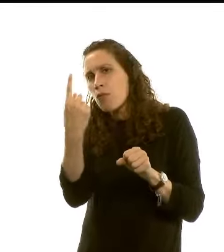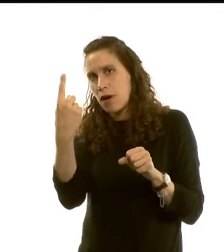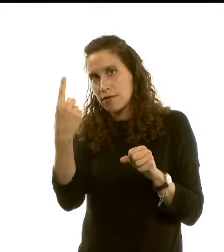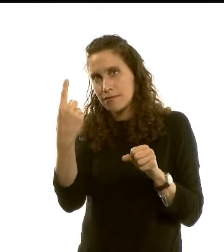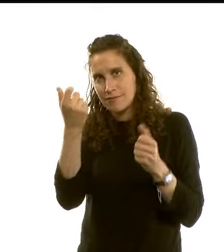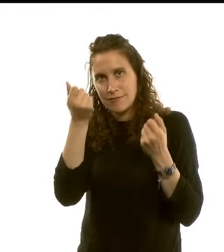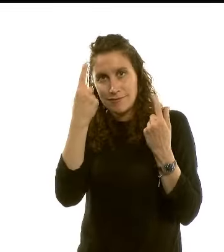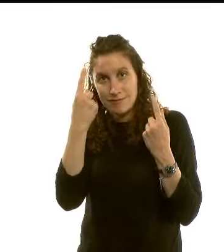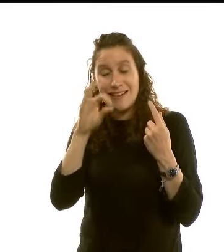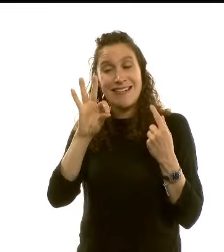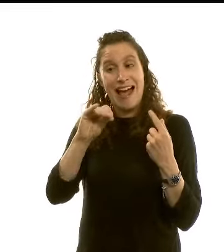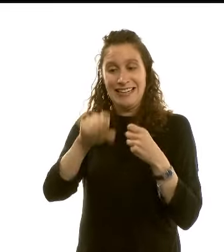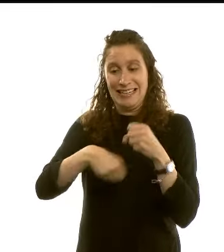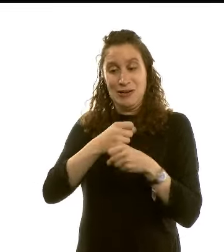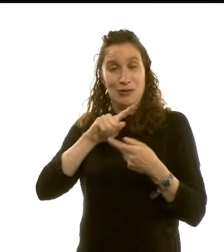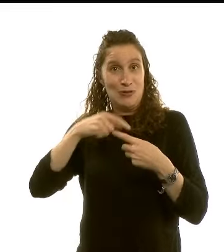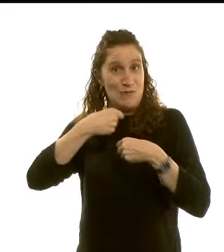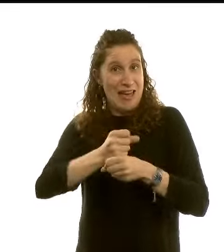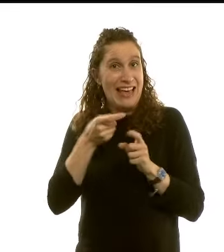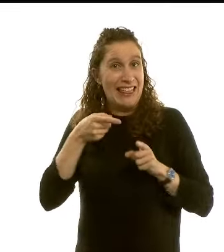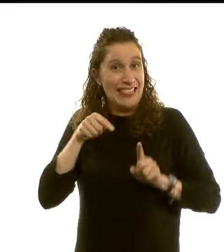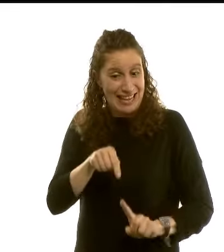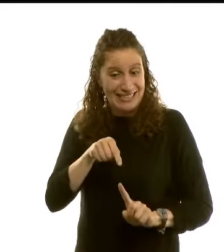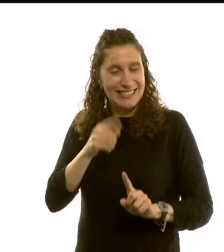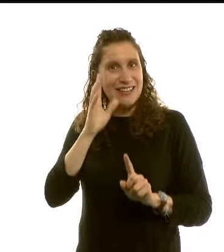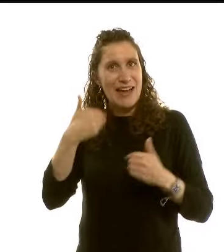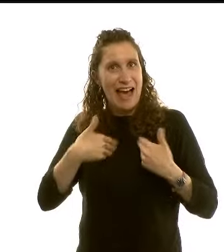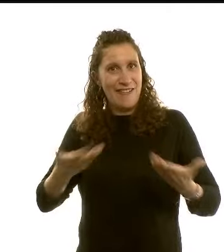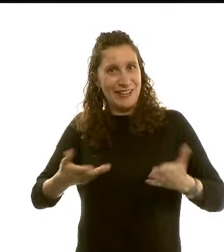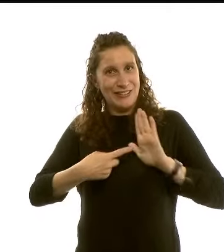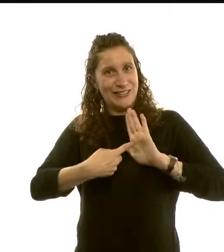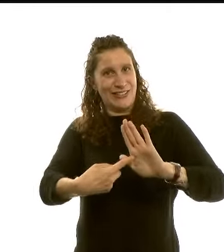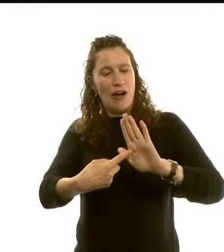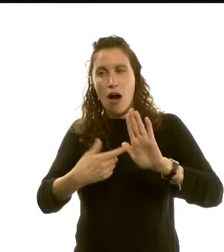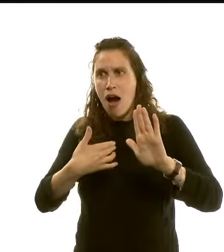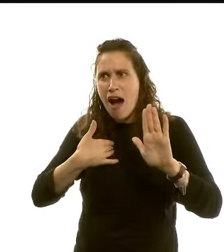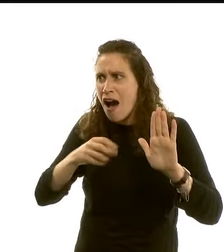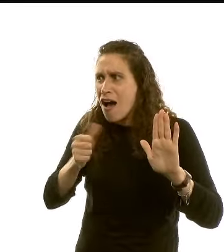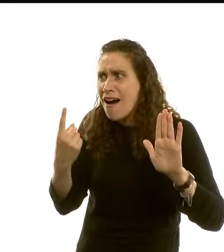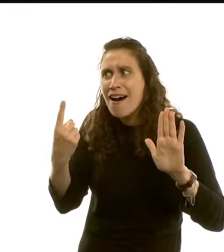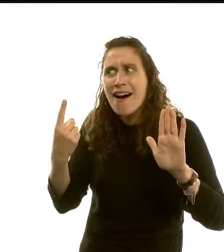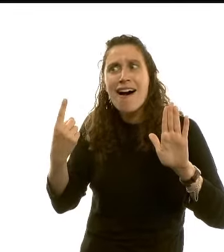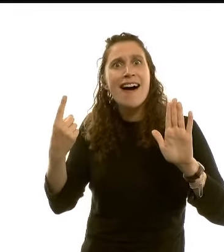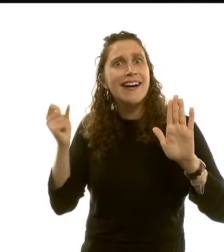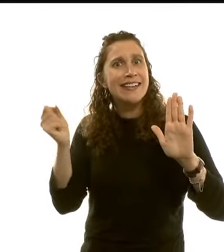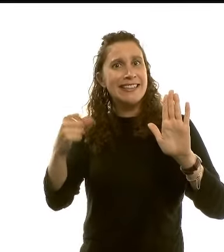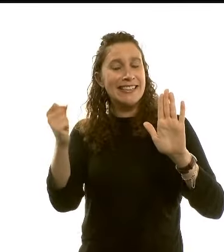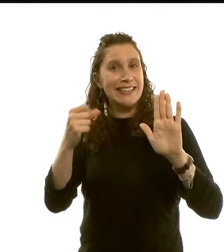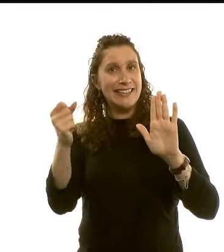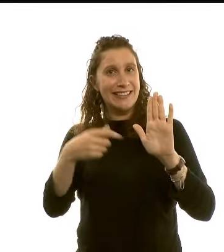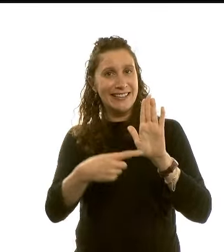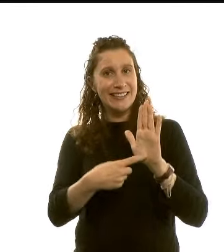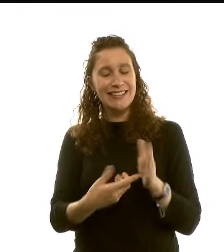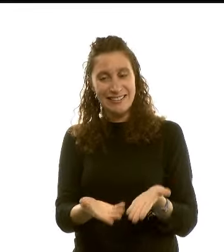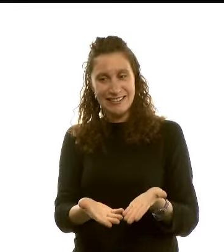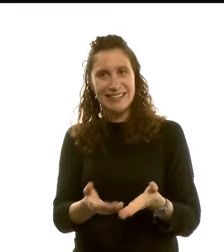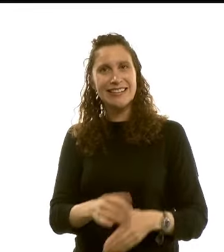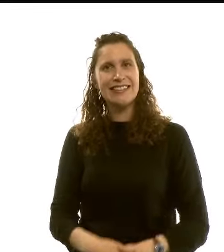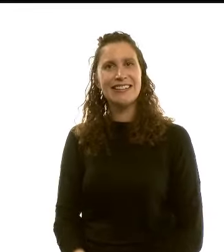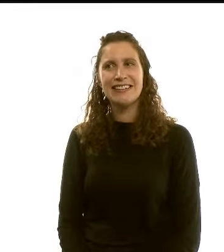90 years to make, and we have it here to show you under this box. So there's another one? Yeah. Yes. Yes. And we're so excited. It's all over the internet,